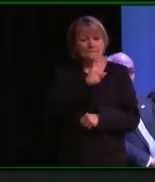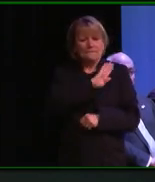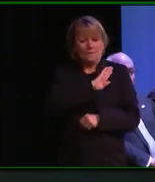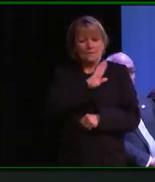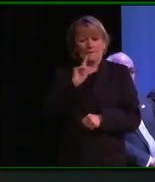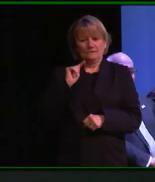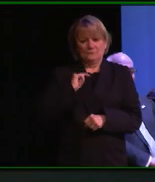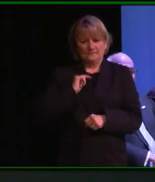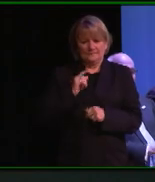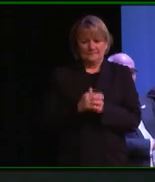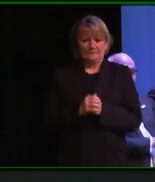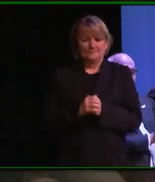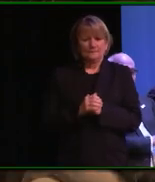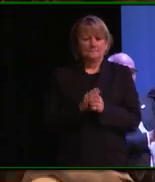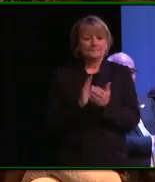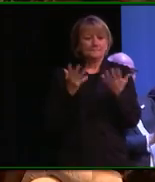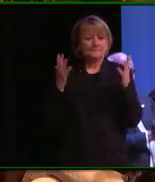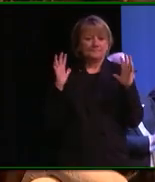of Trustees.